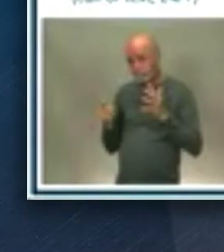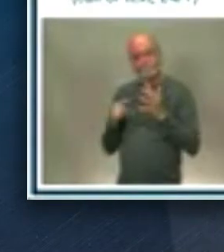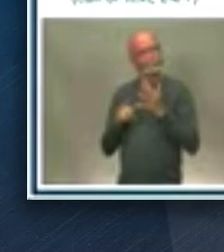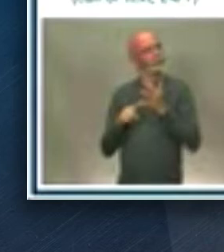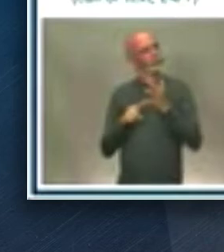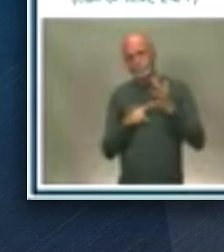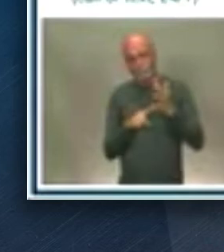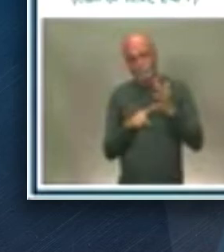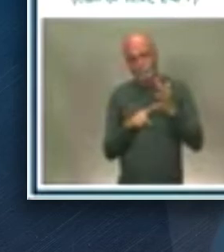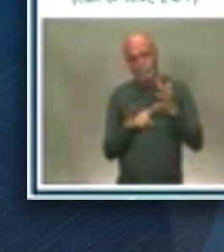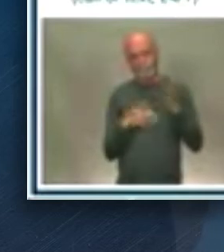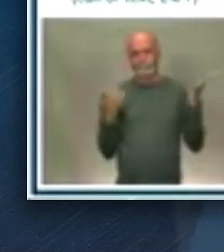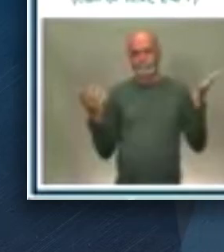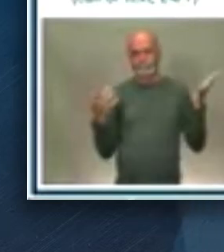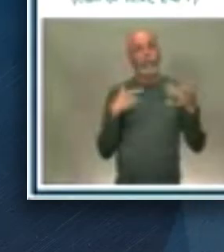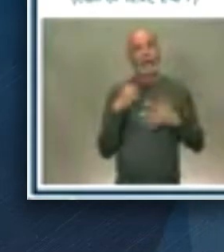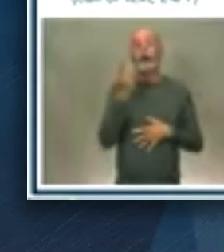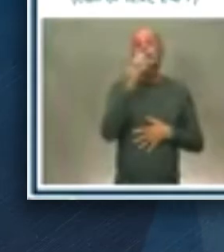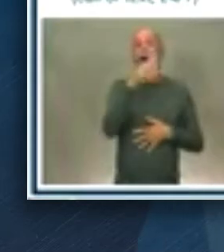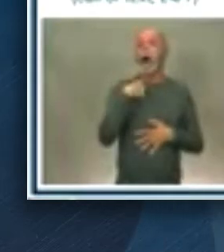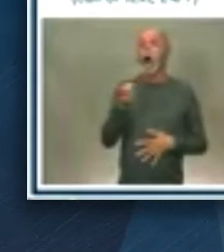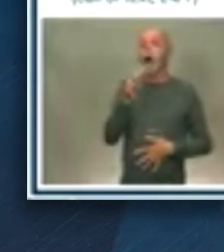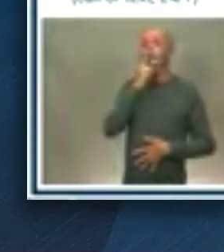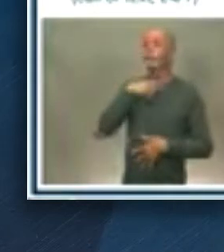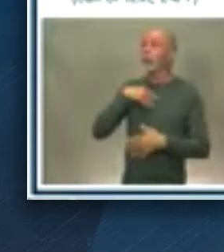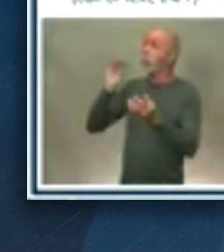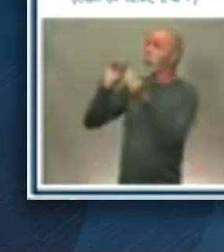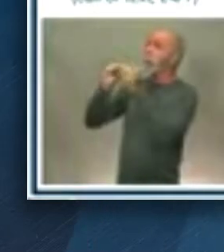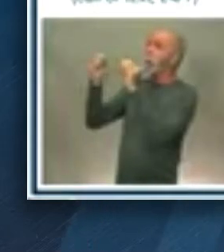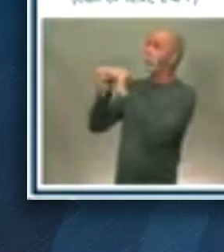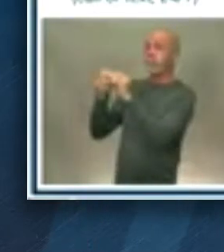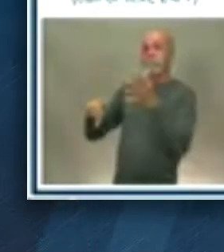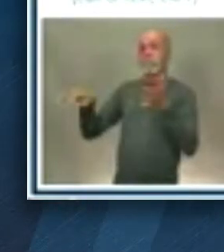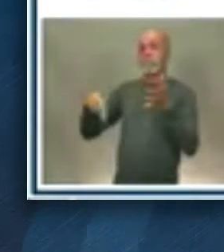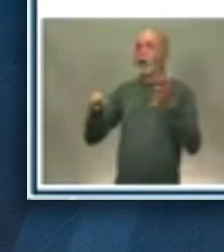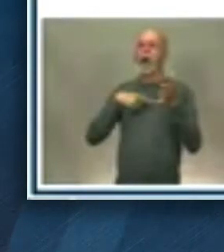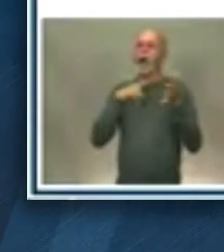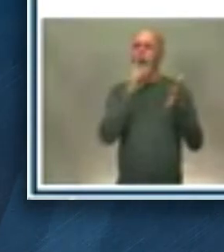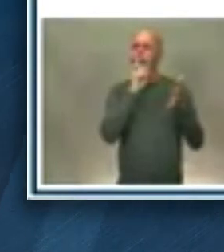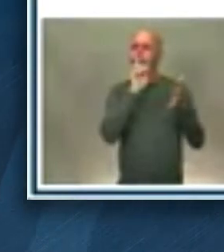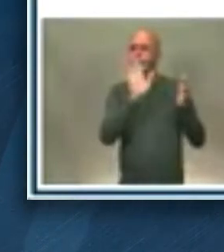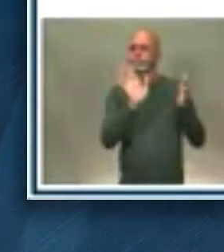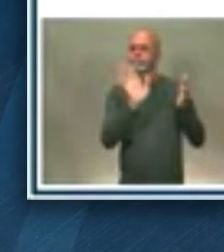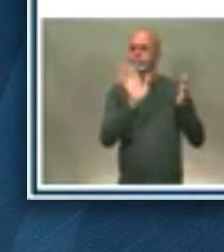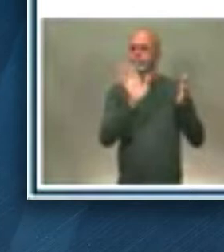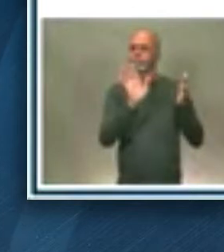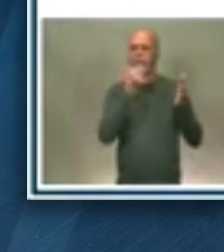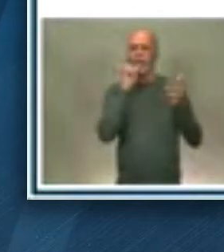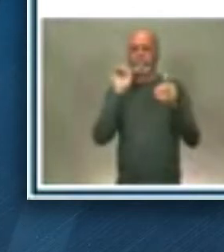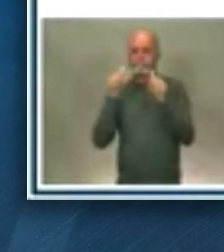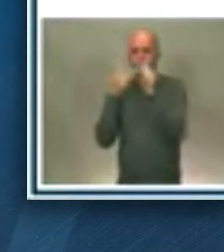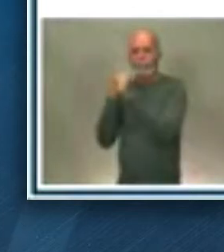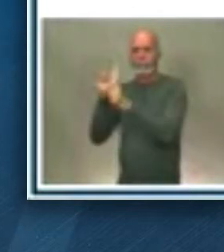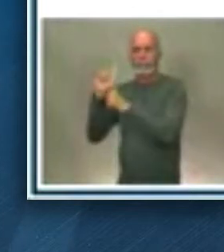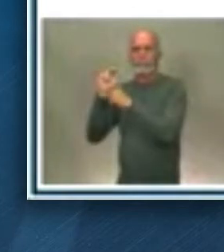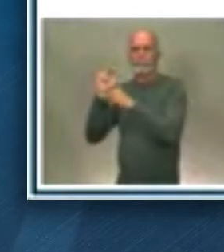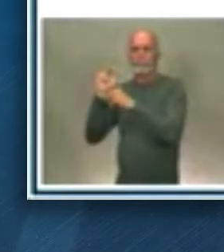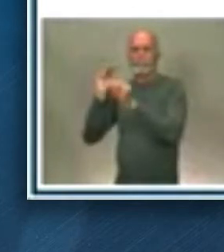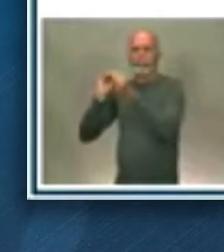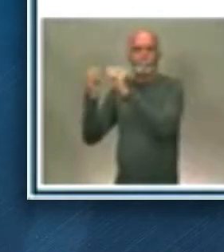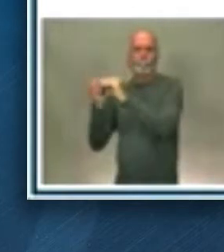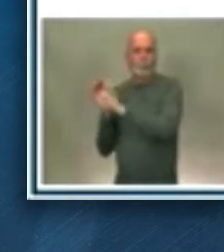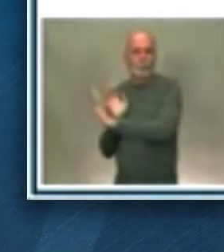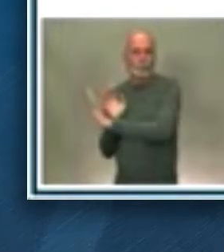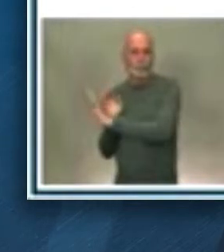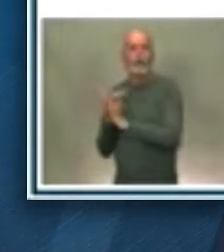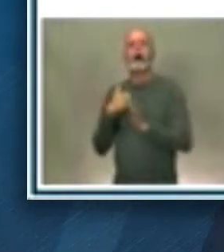said along, the decisions around epidemiology are not based just on a case number. It's always the